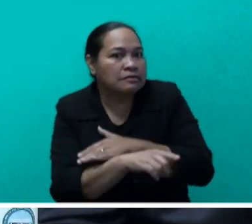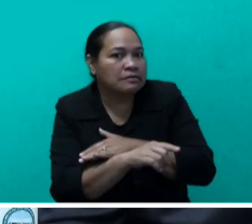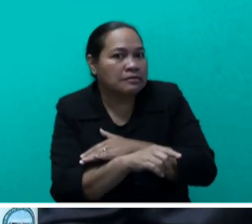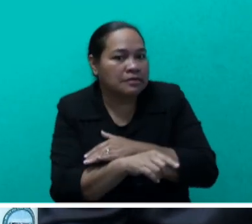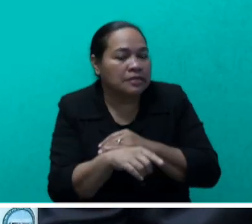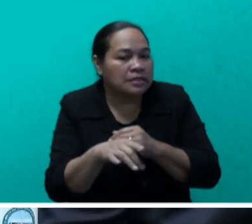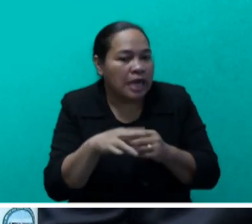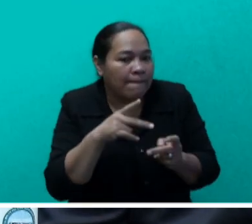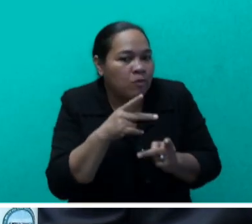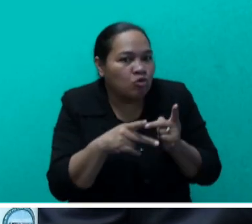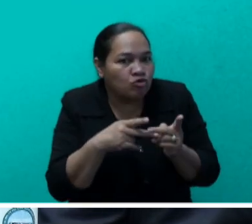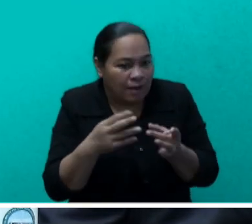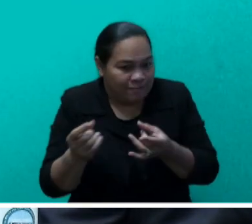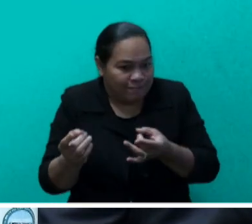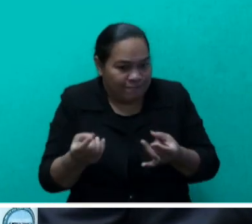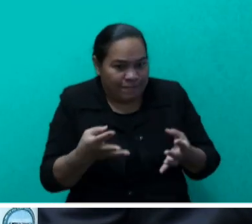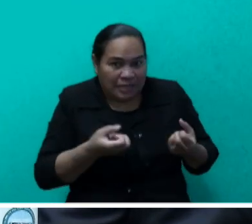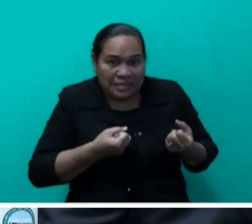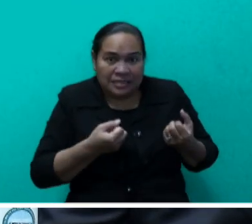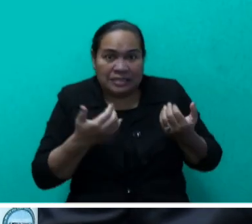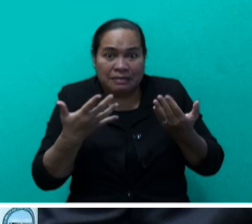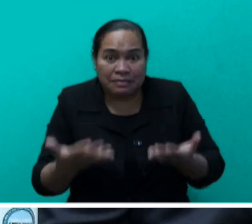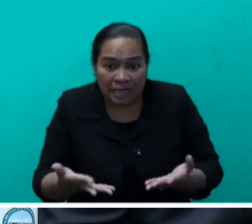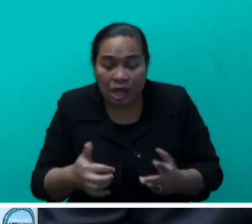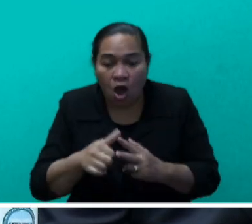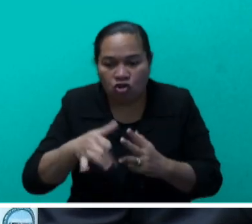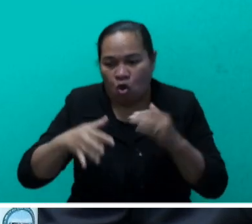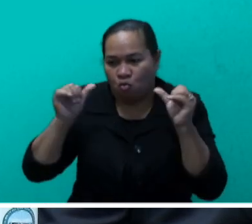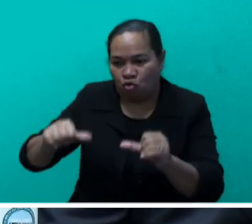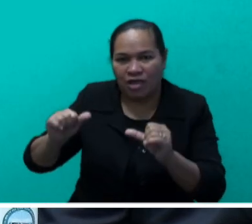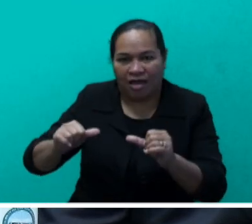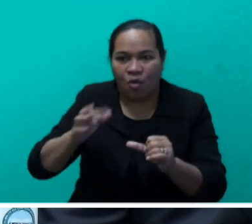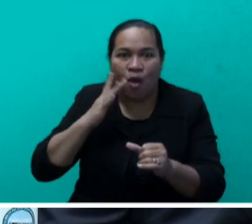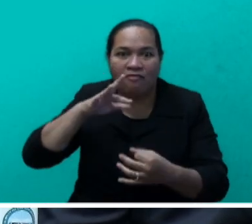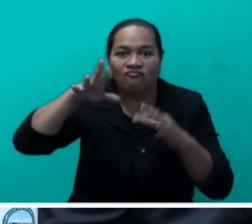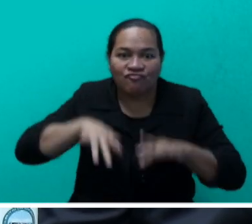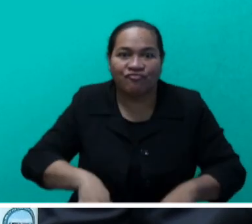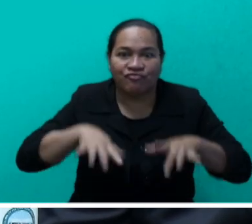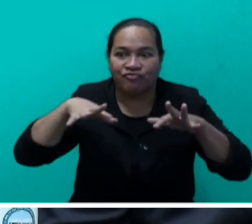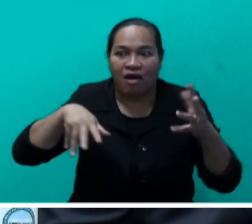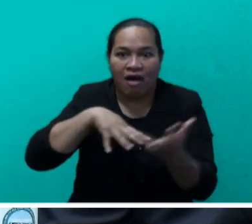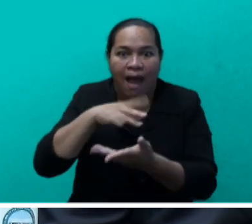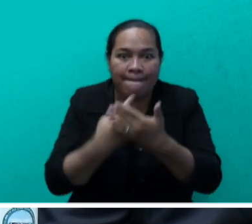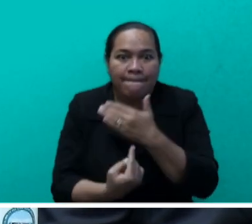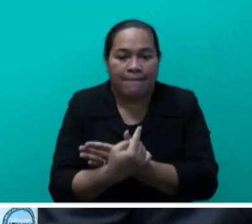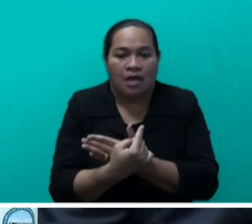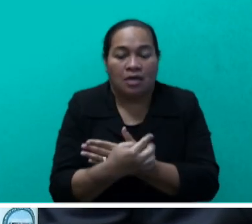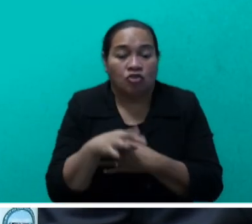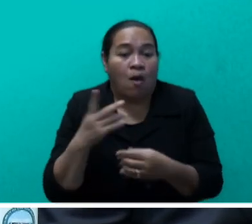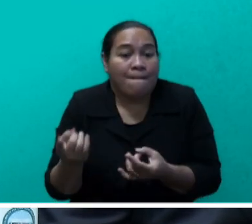prepare emergency supplies, and protect the assets during a flood. By fostering a culture of preparedness and